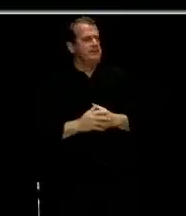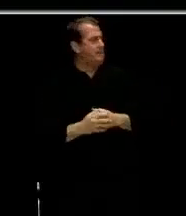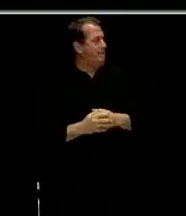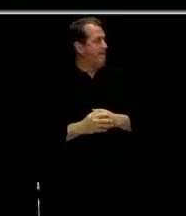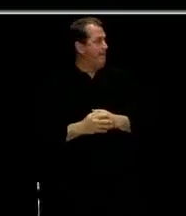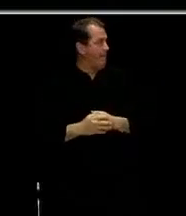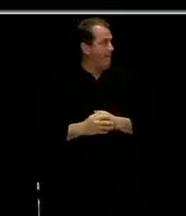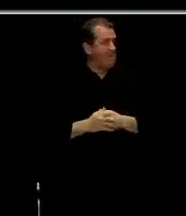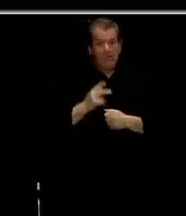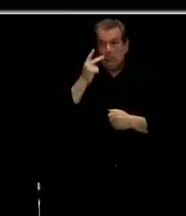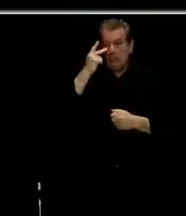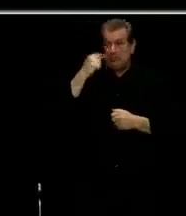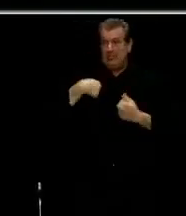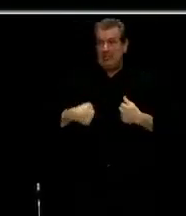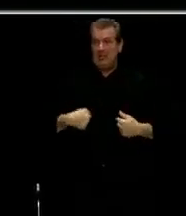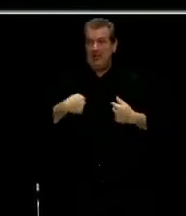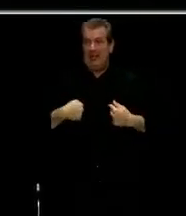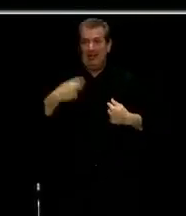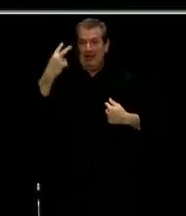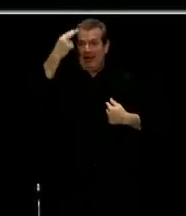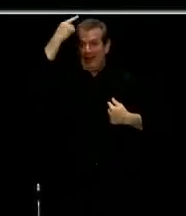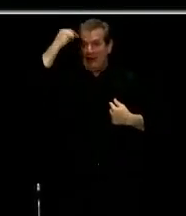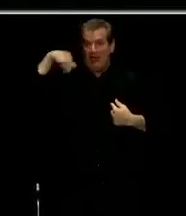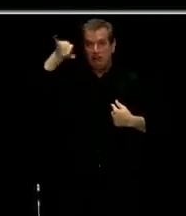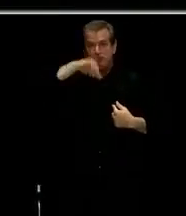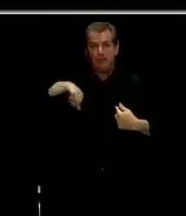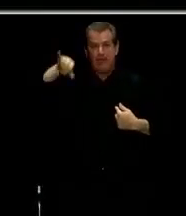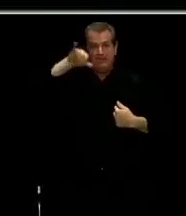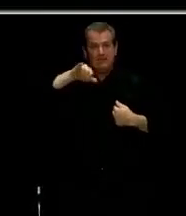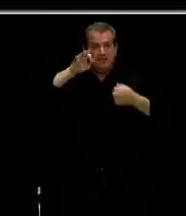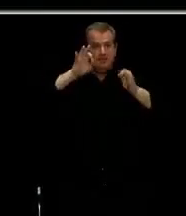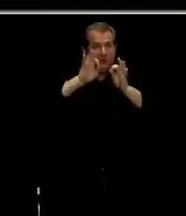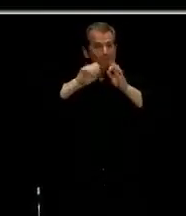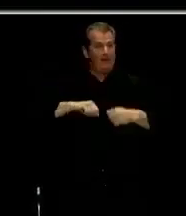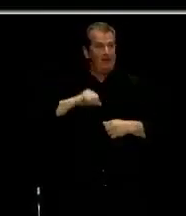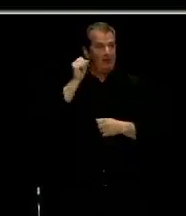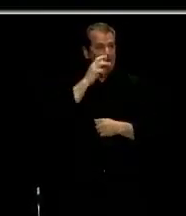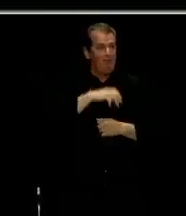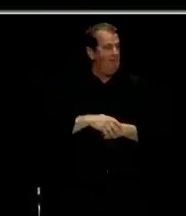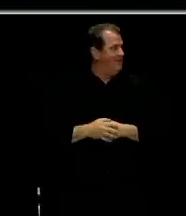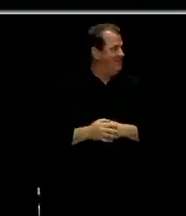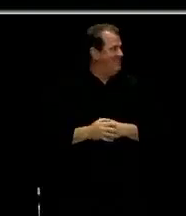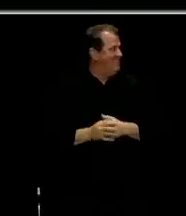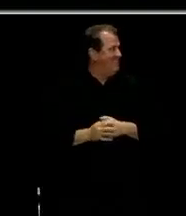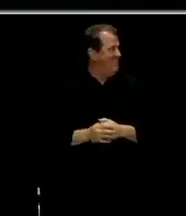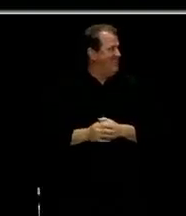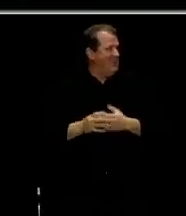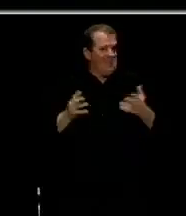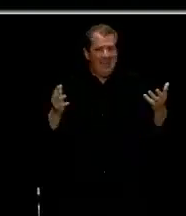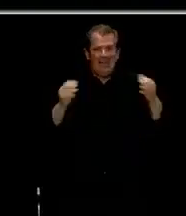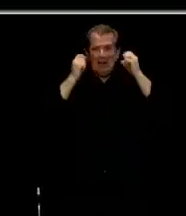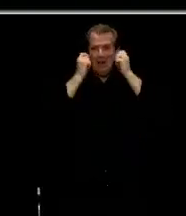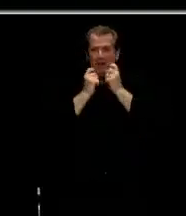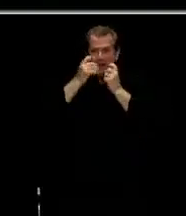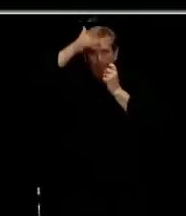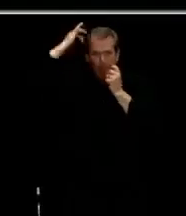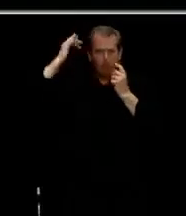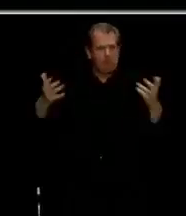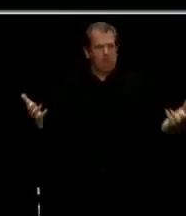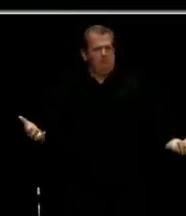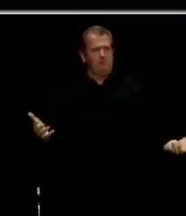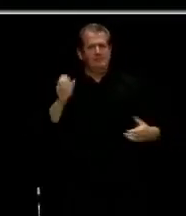See a guy, smashing haircut, pretty solid beard game, right? Right, I mean, you gotta, I'm bald, I mean, come on,